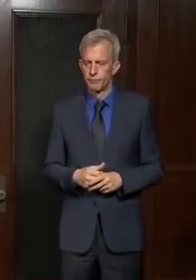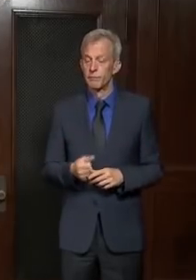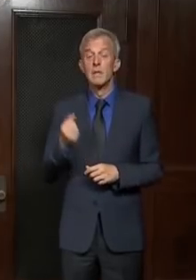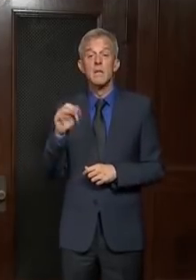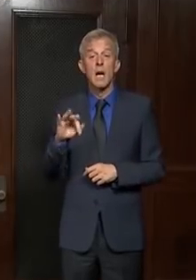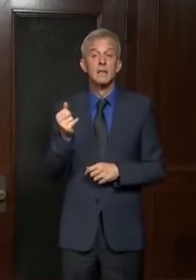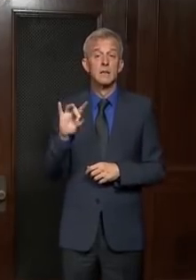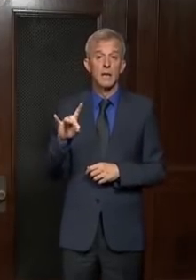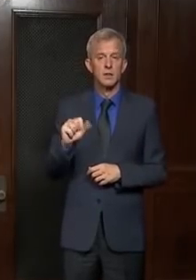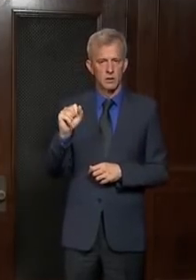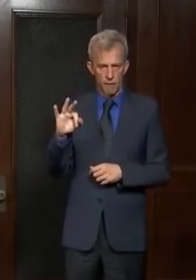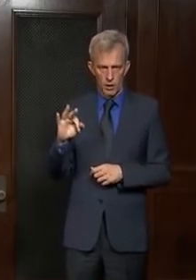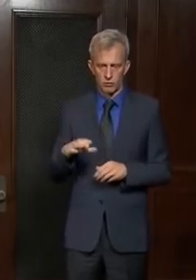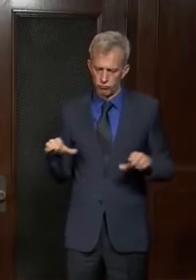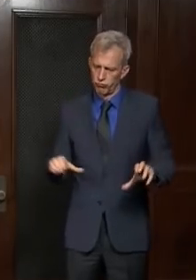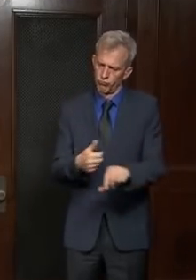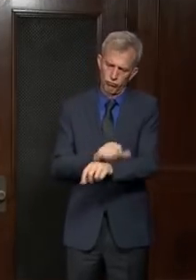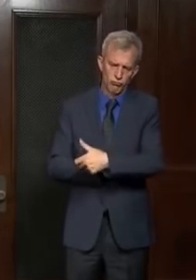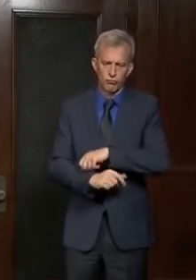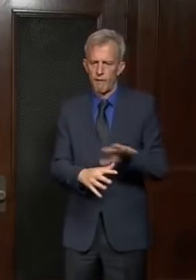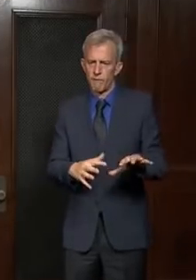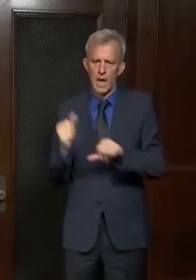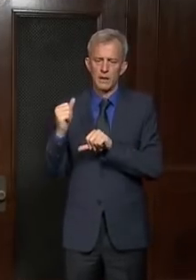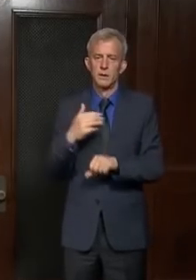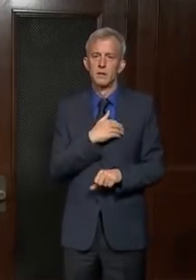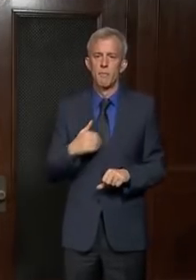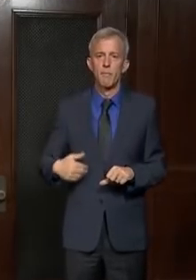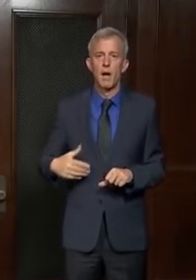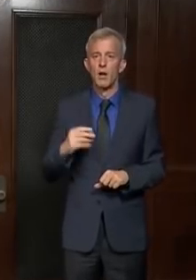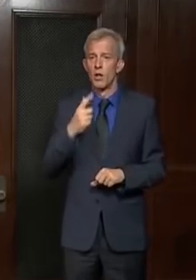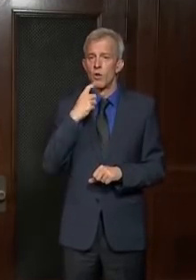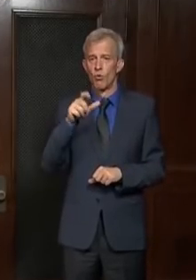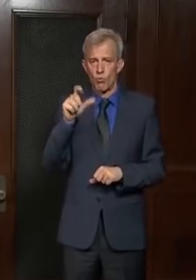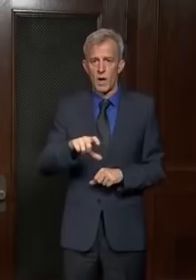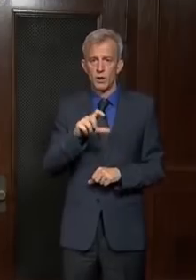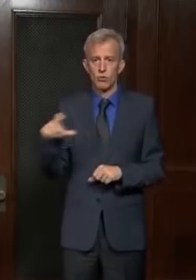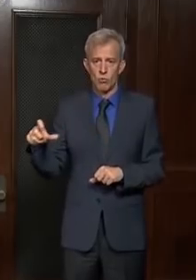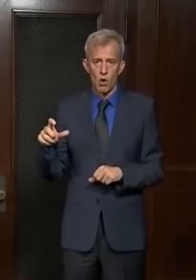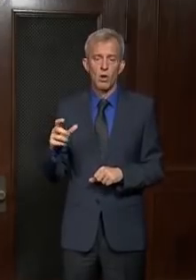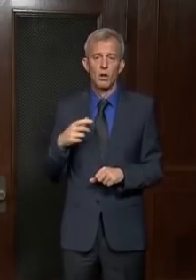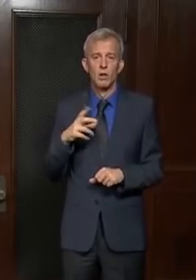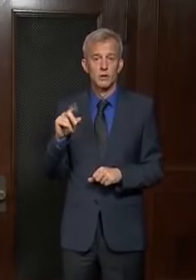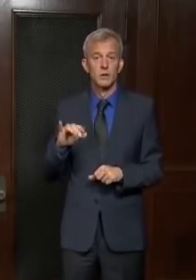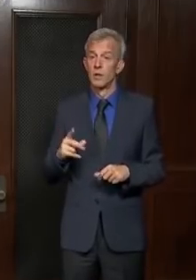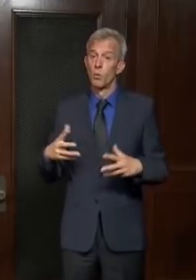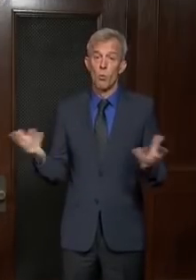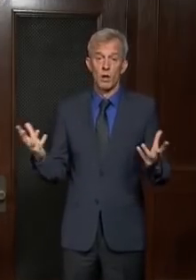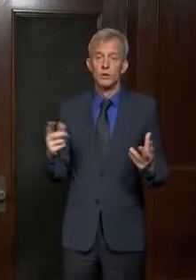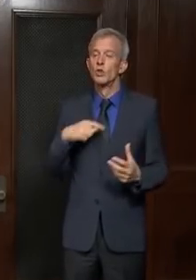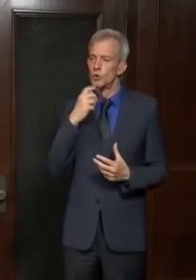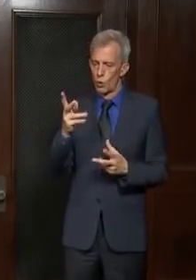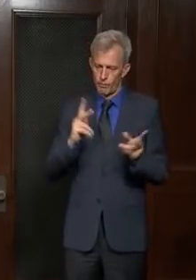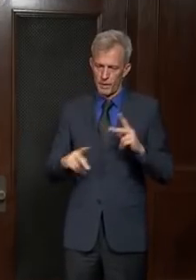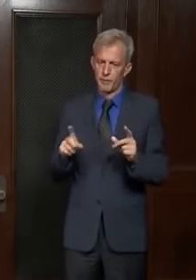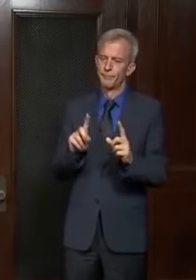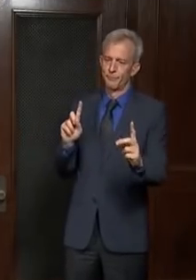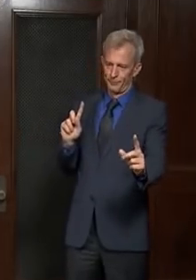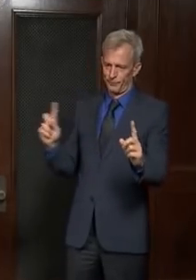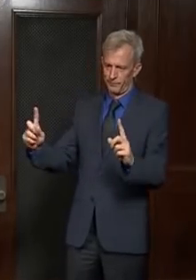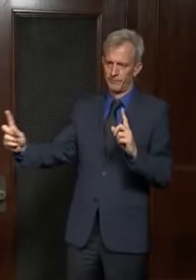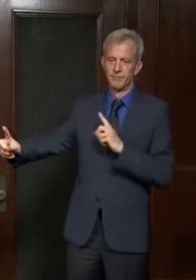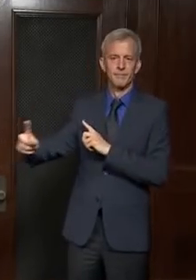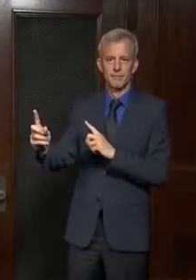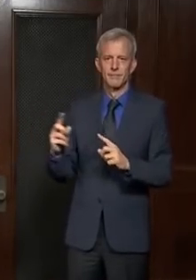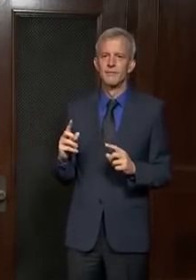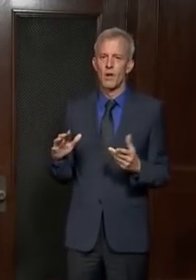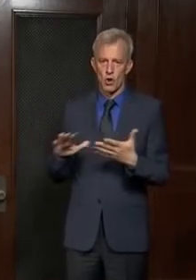fast. The mayor with the Board of Health and the Red Cross did something that will sound familiar to Angelinos today. Told people to practice physical distancing,